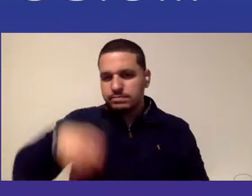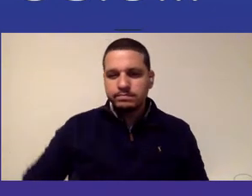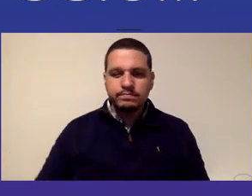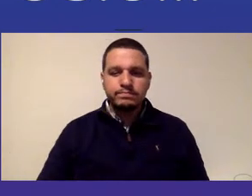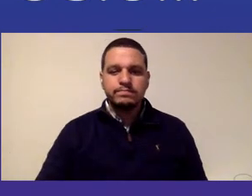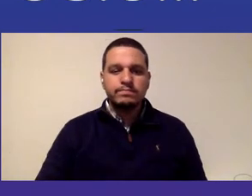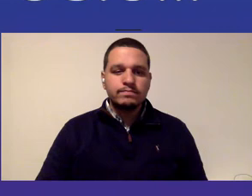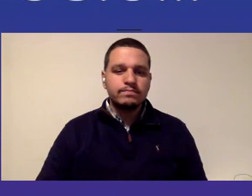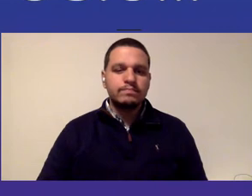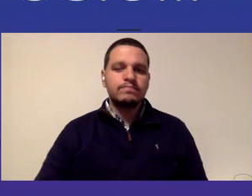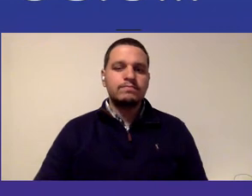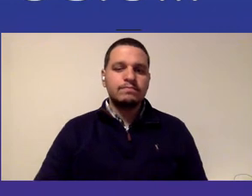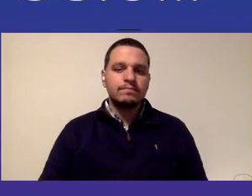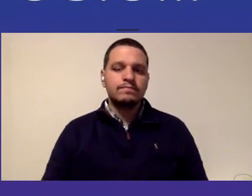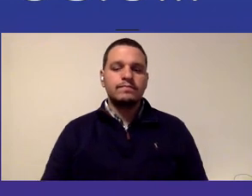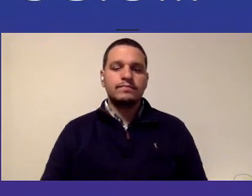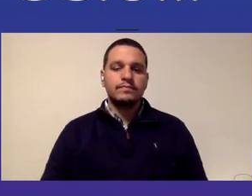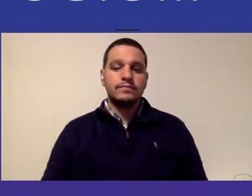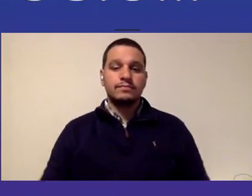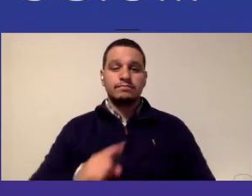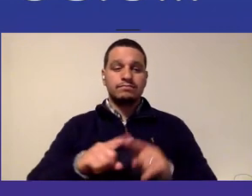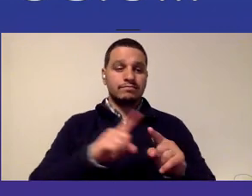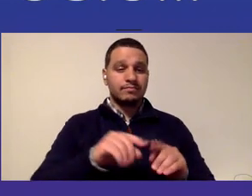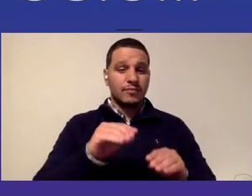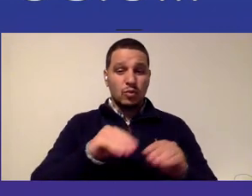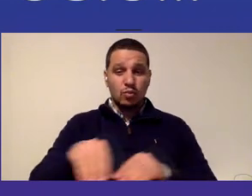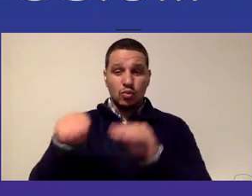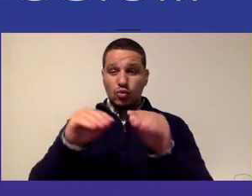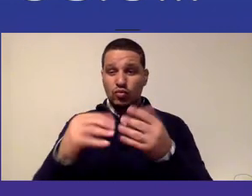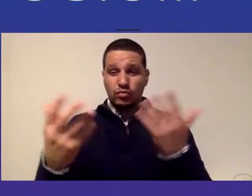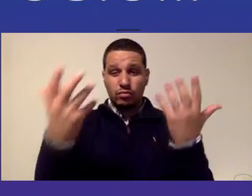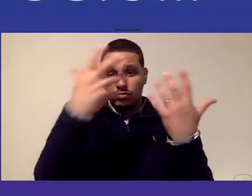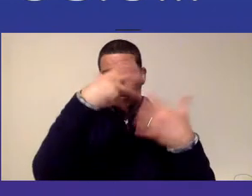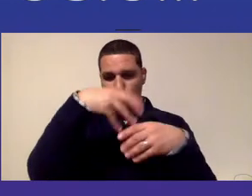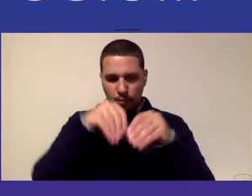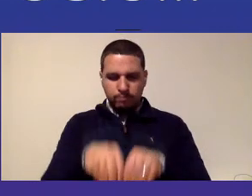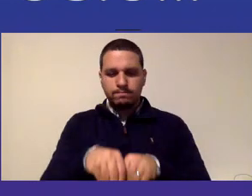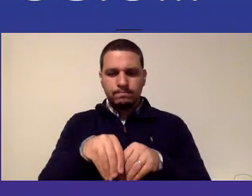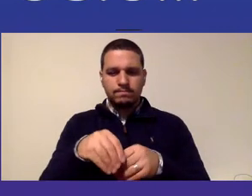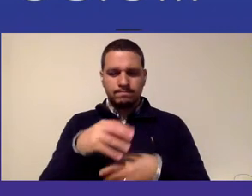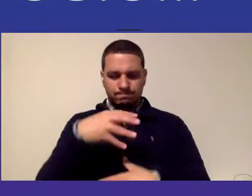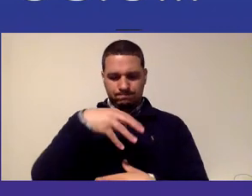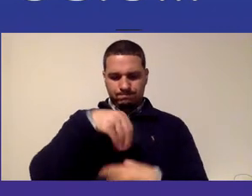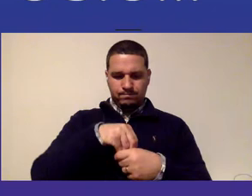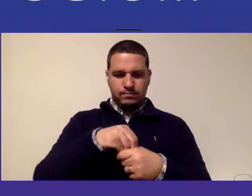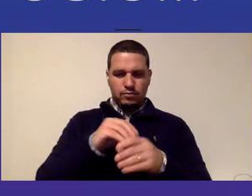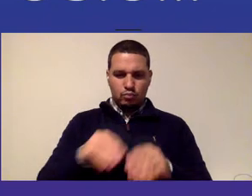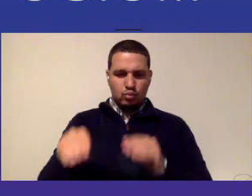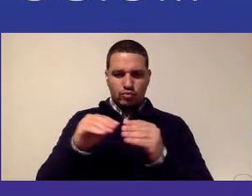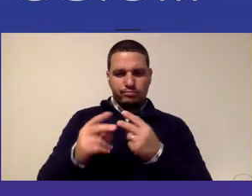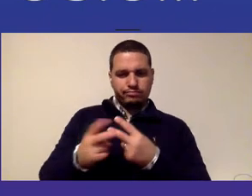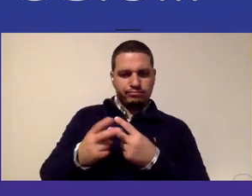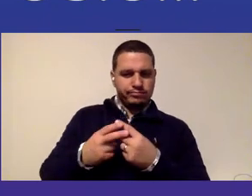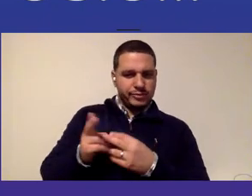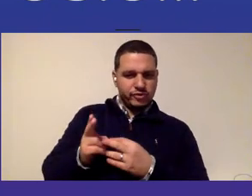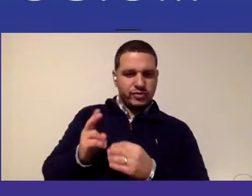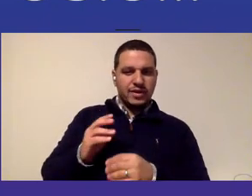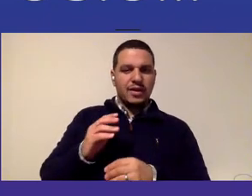The accumulation of these movements will comprise a movement archive and a repository of a physical